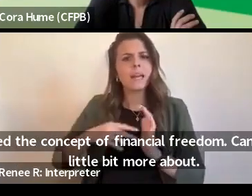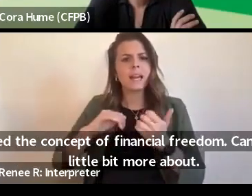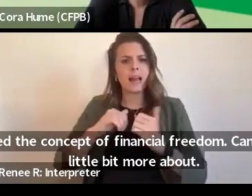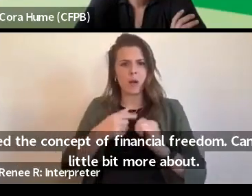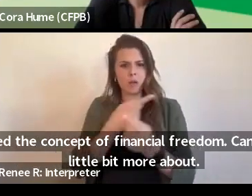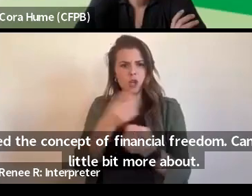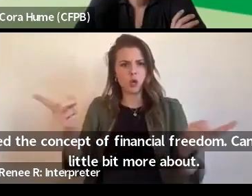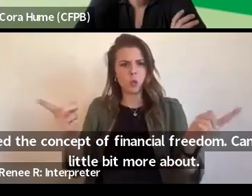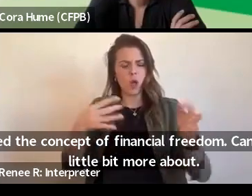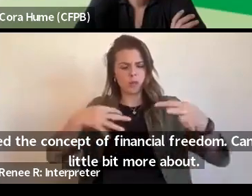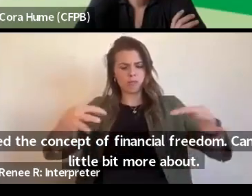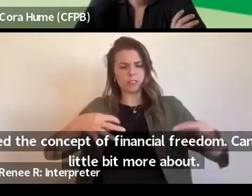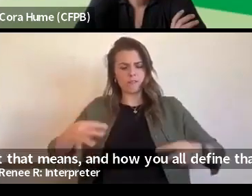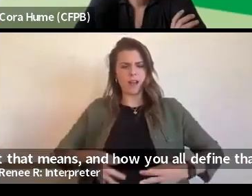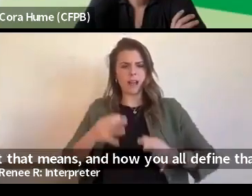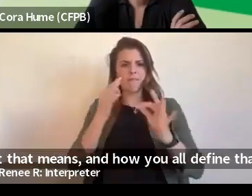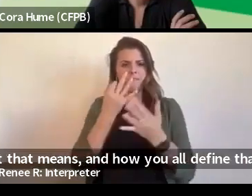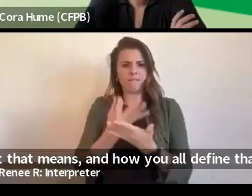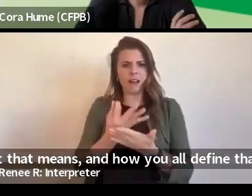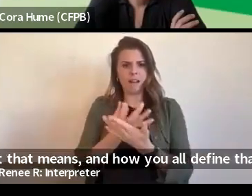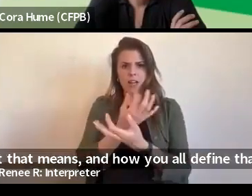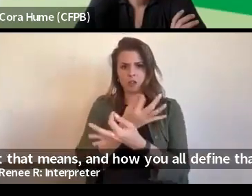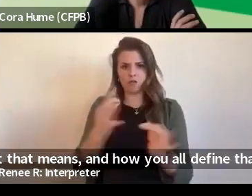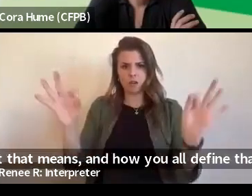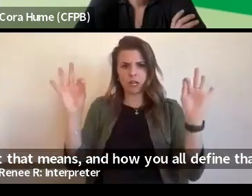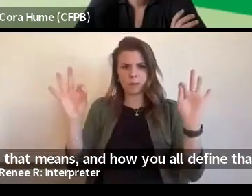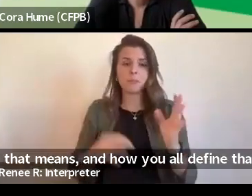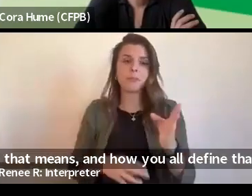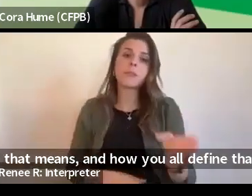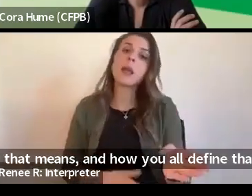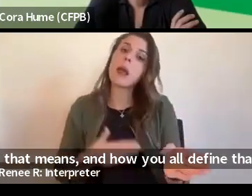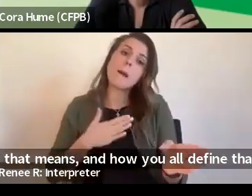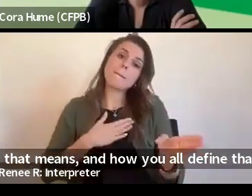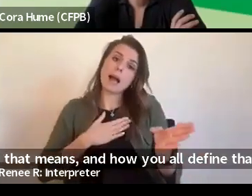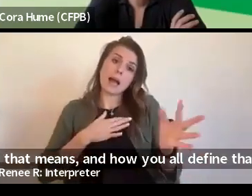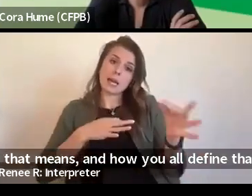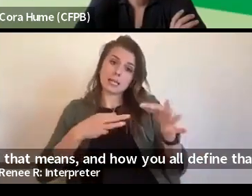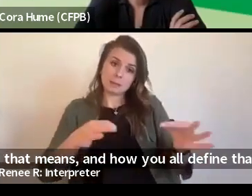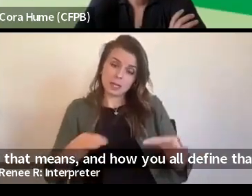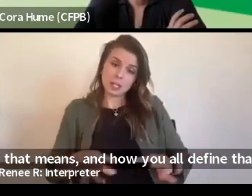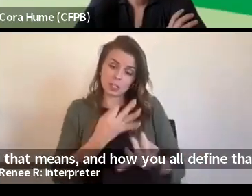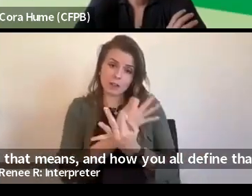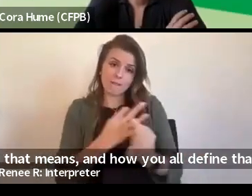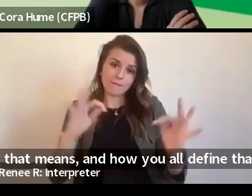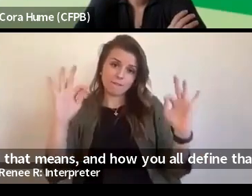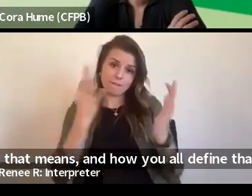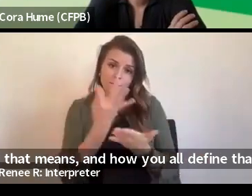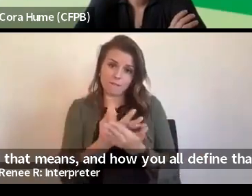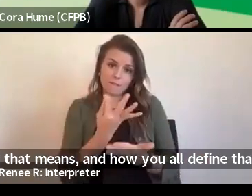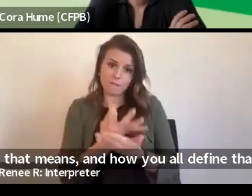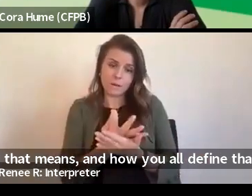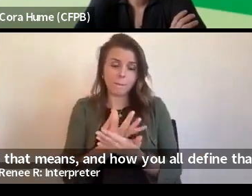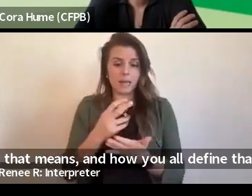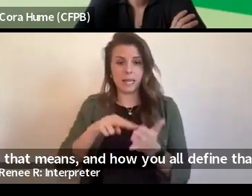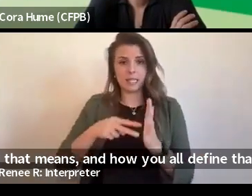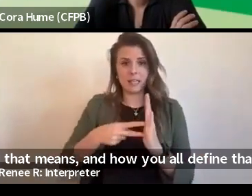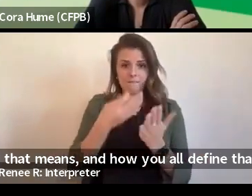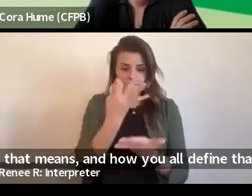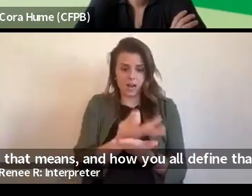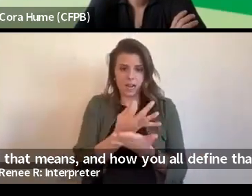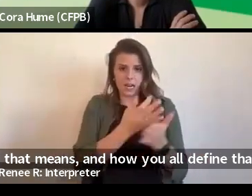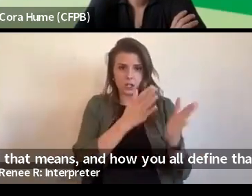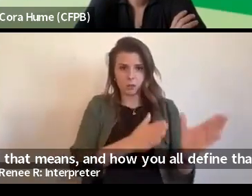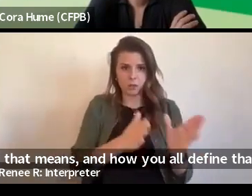define that topic? Yeah, I think the best way to define financial freedom is having a financial plan that leads